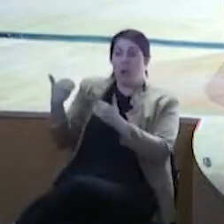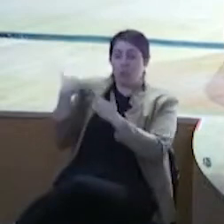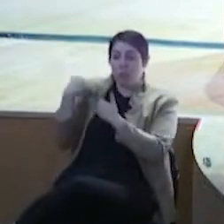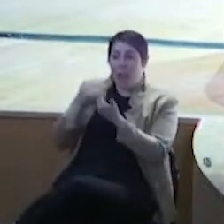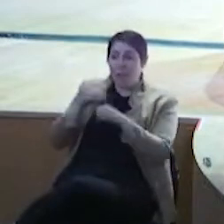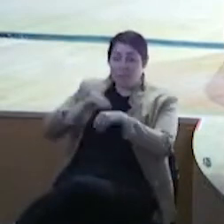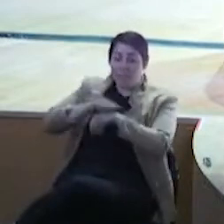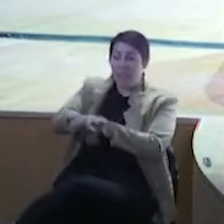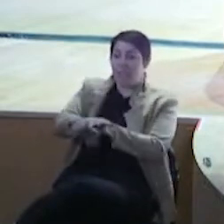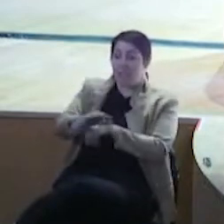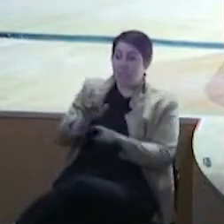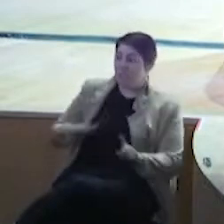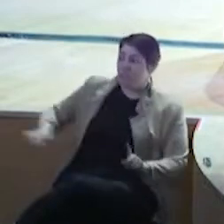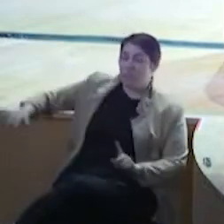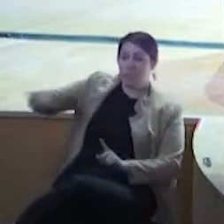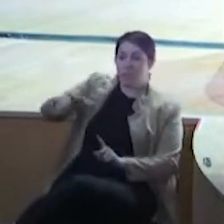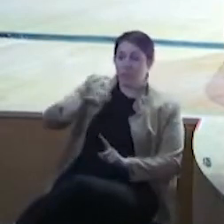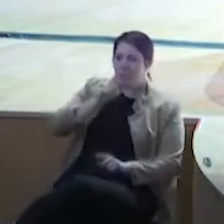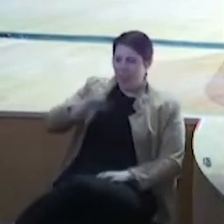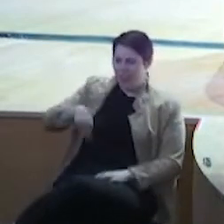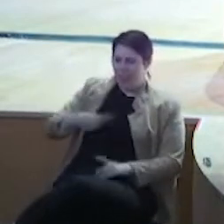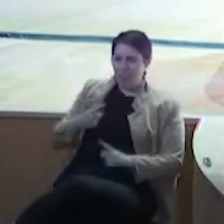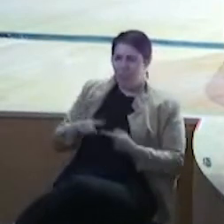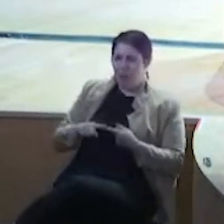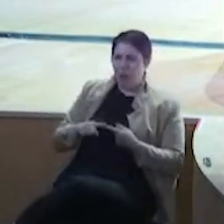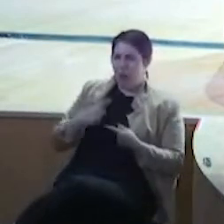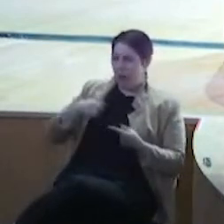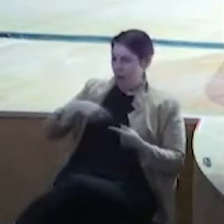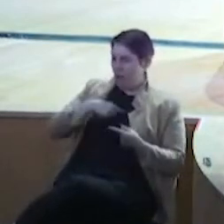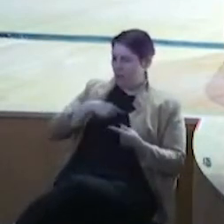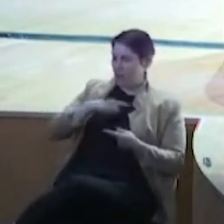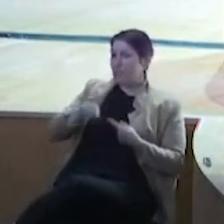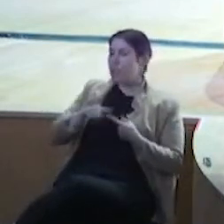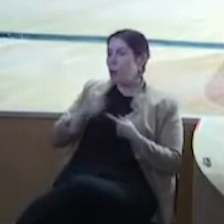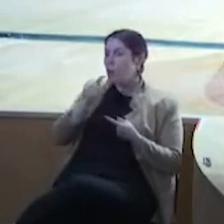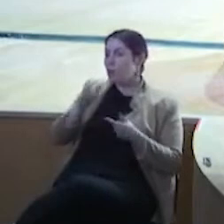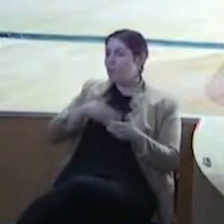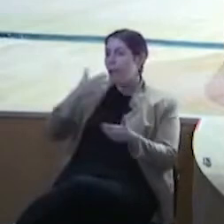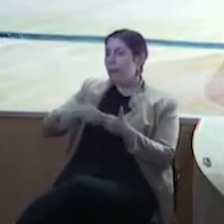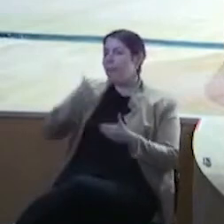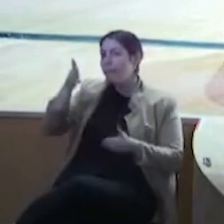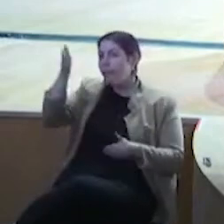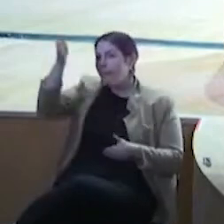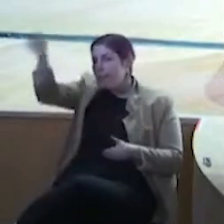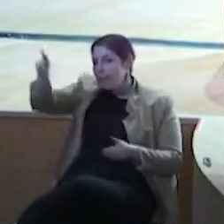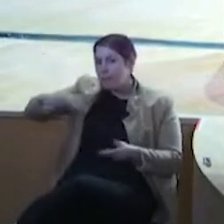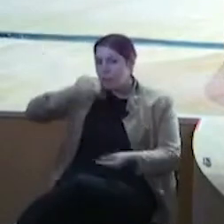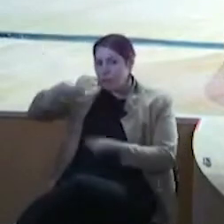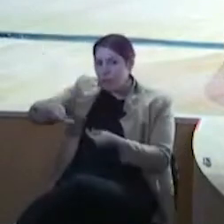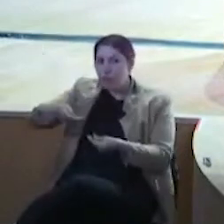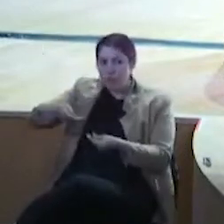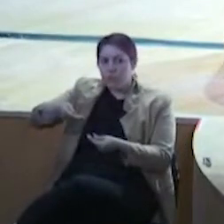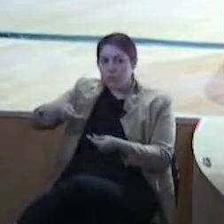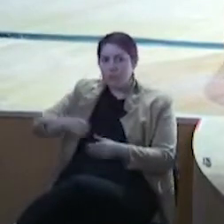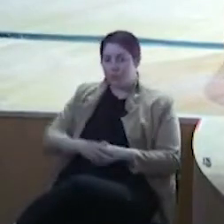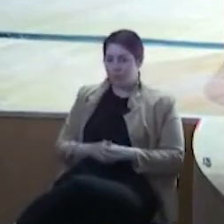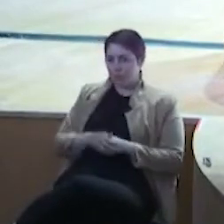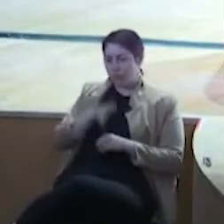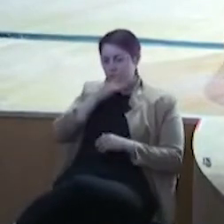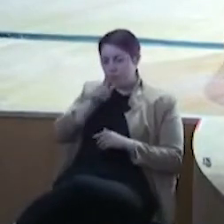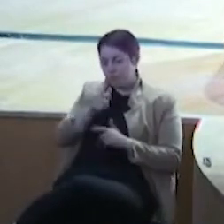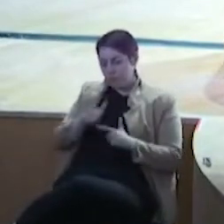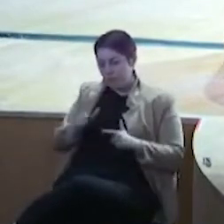It's not about us. It's about the people that are yet to come. Hajka. Thank